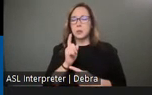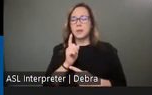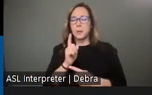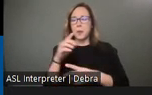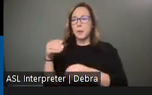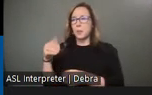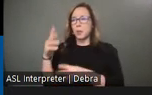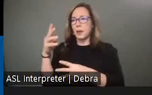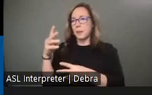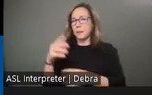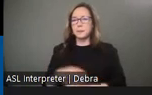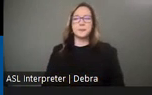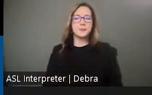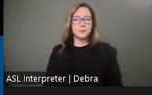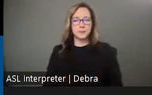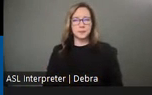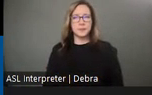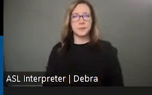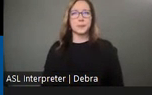up.